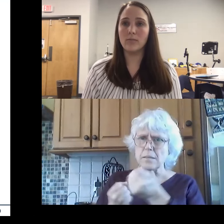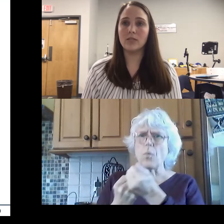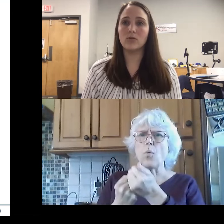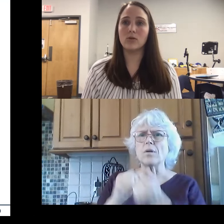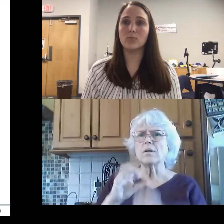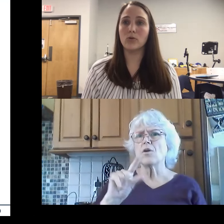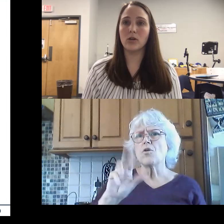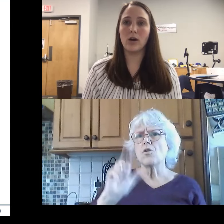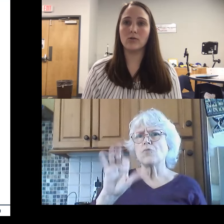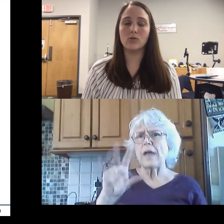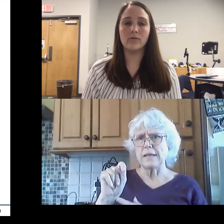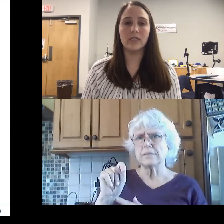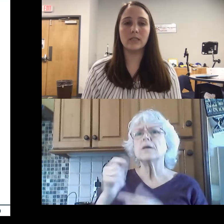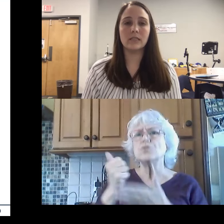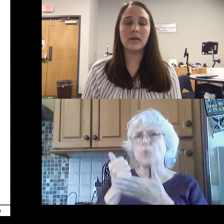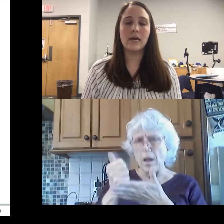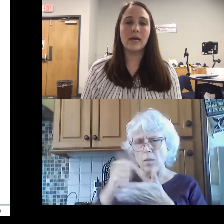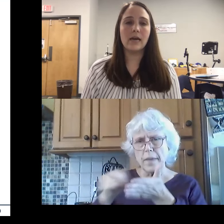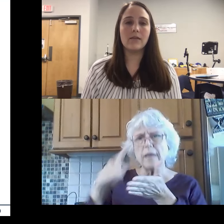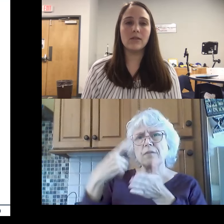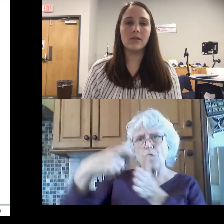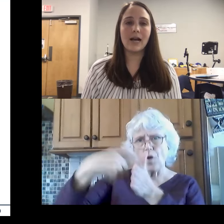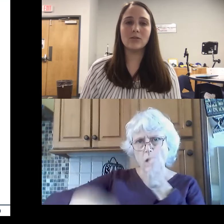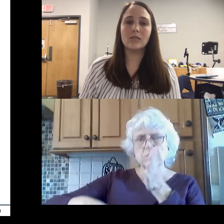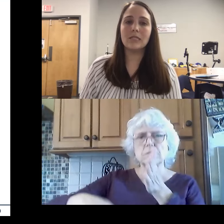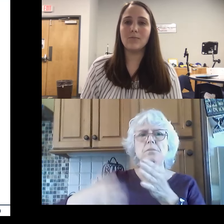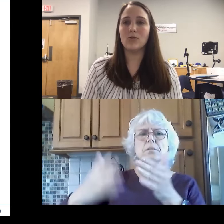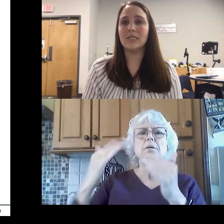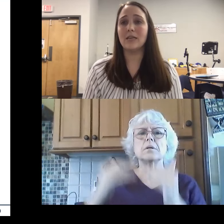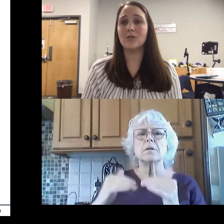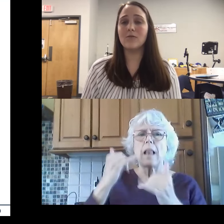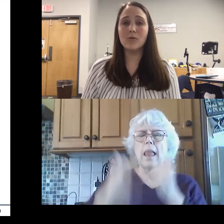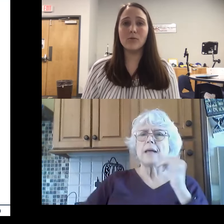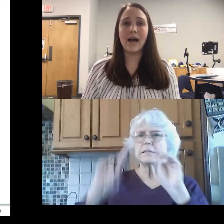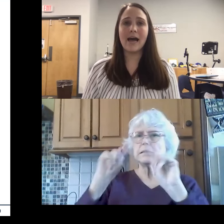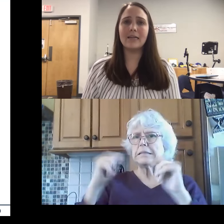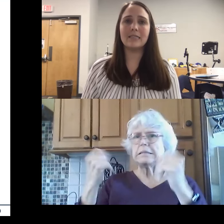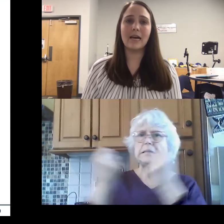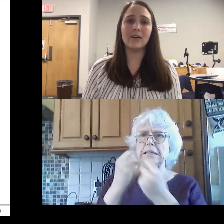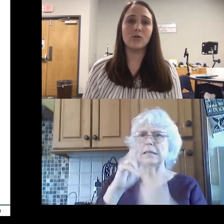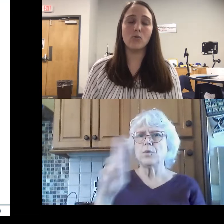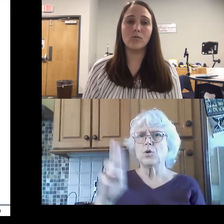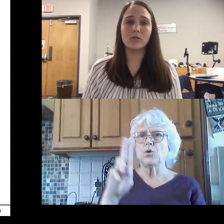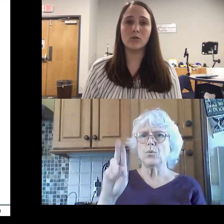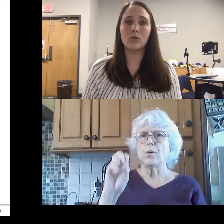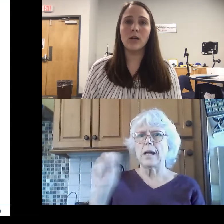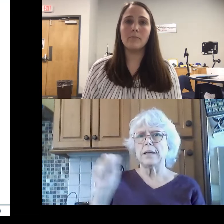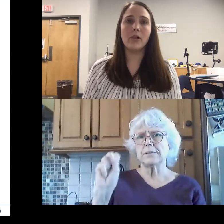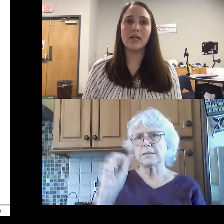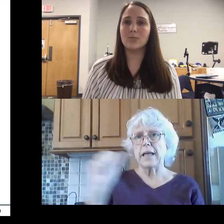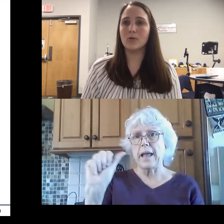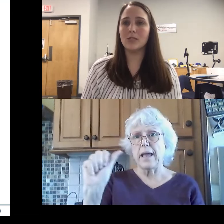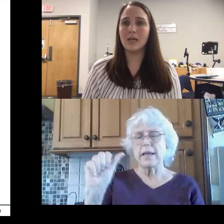equipments or sporting costs to events. And then the last one is Team USA. So if you had a desire or want to